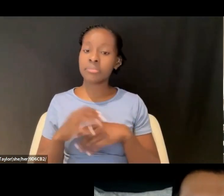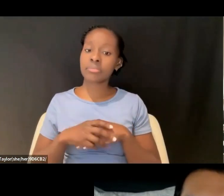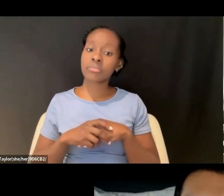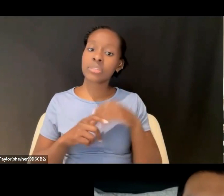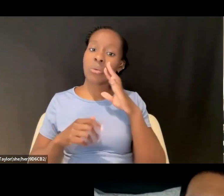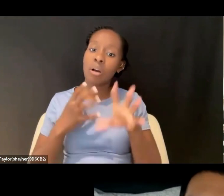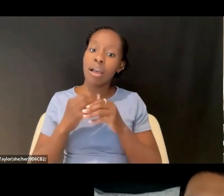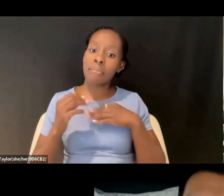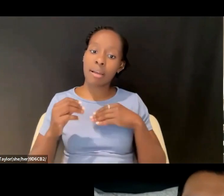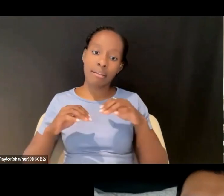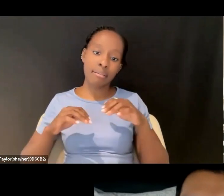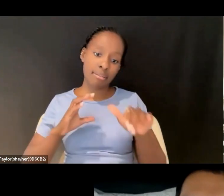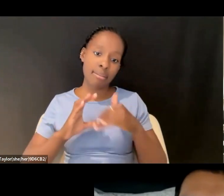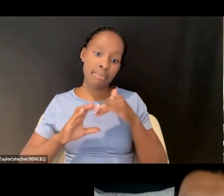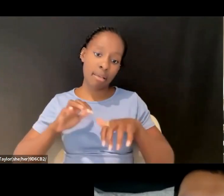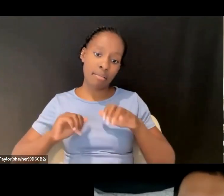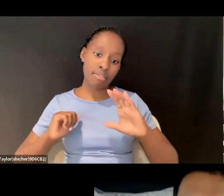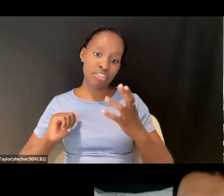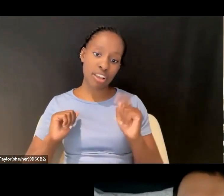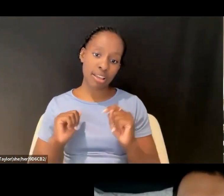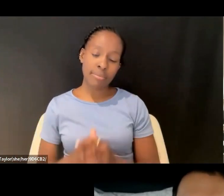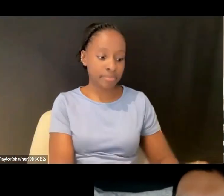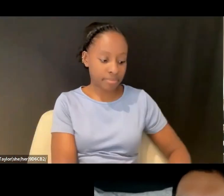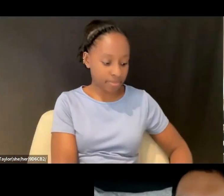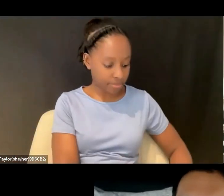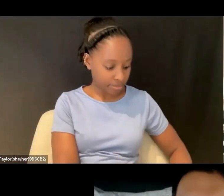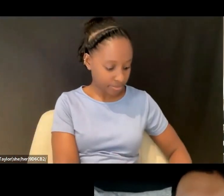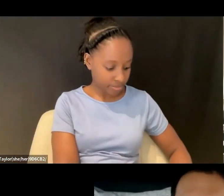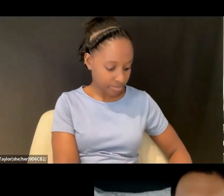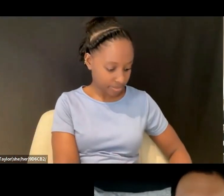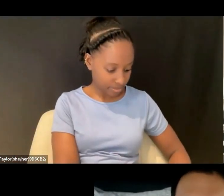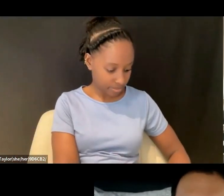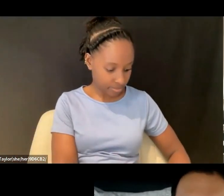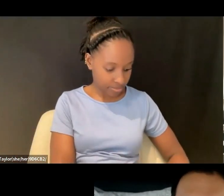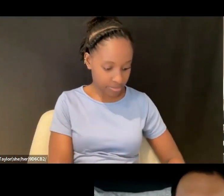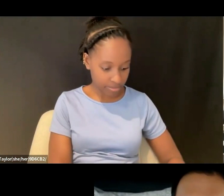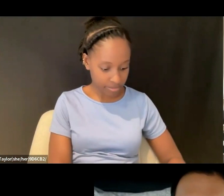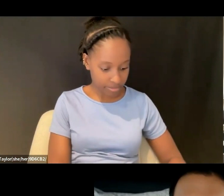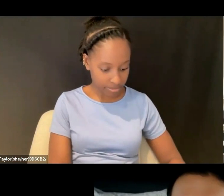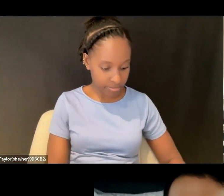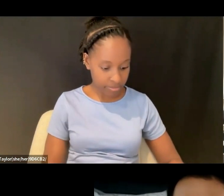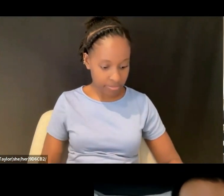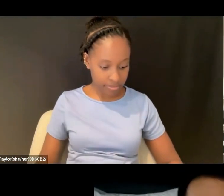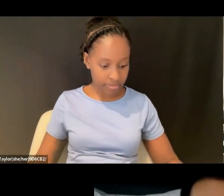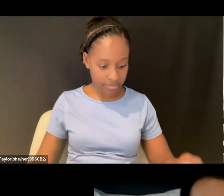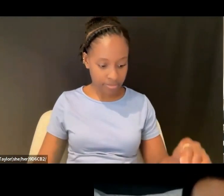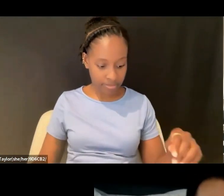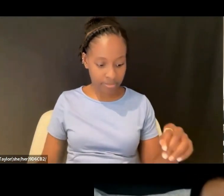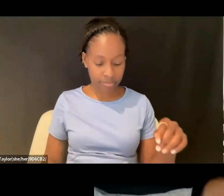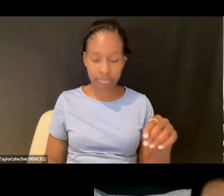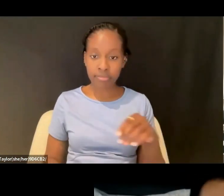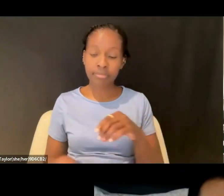in the chat. Yeah, I'll put mine too. And then you can reach out to me if you don't have that answered